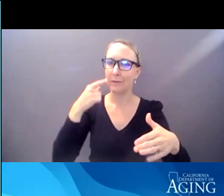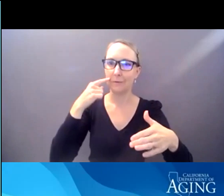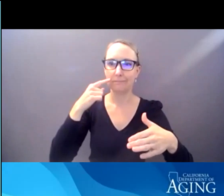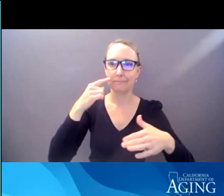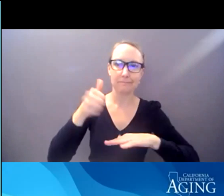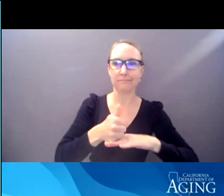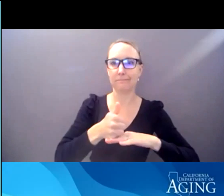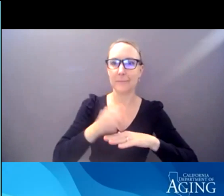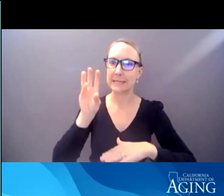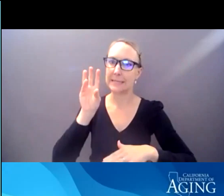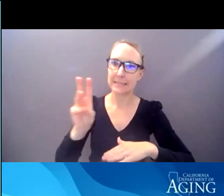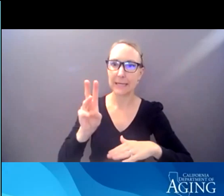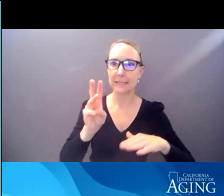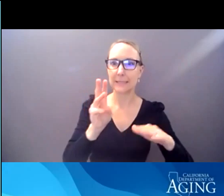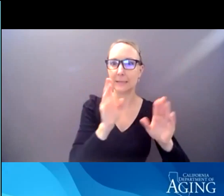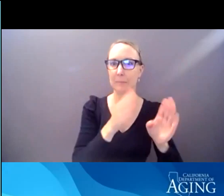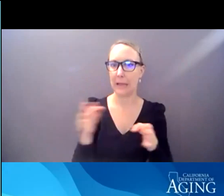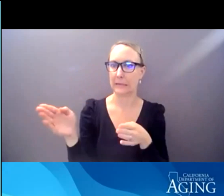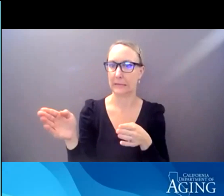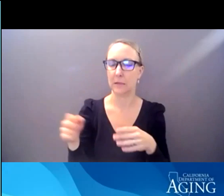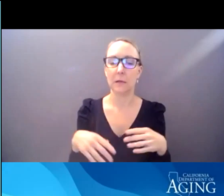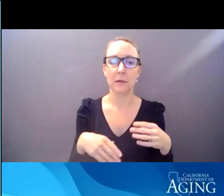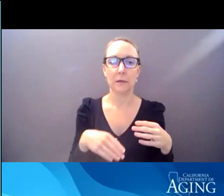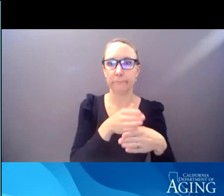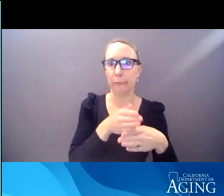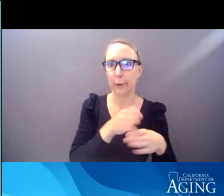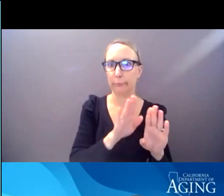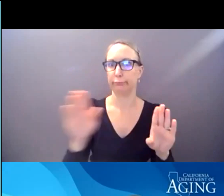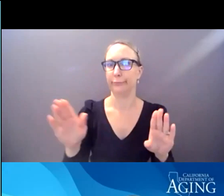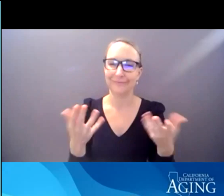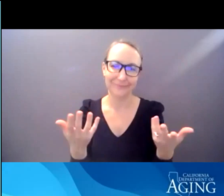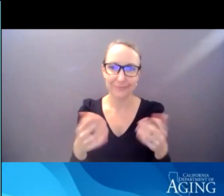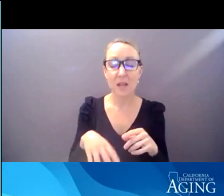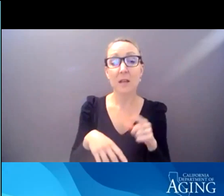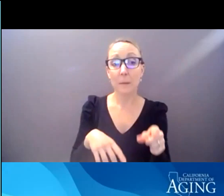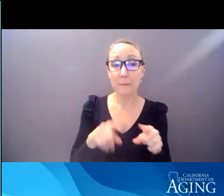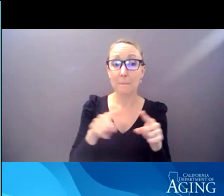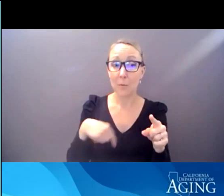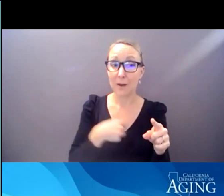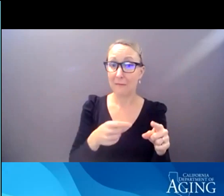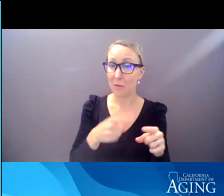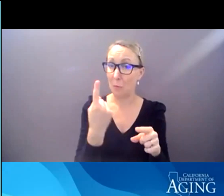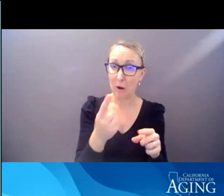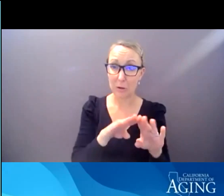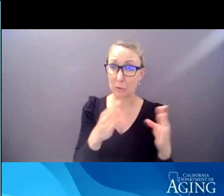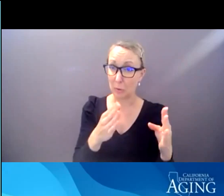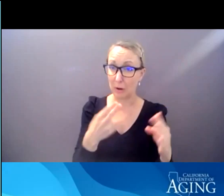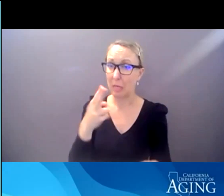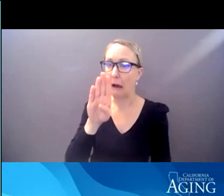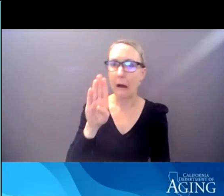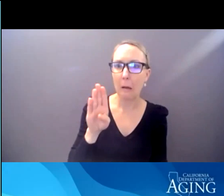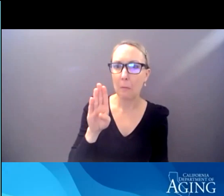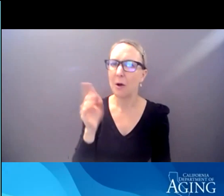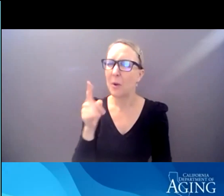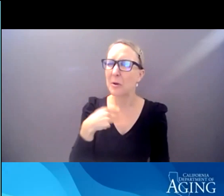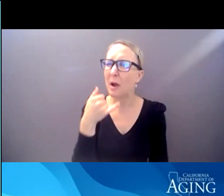left is one door or no wrong door. You sometimes hear the hub. Where do I call to find out what's available to me as I age